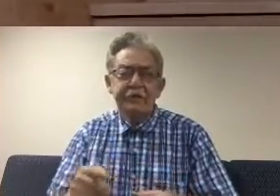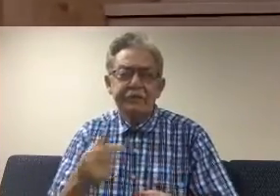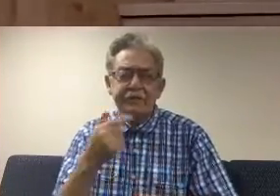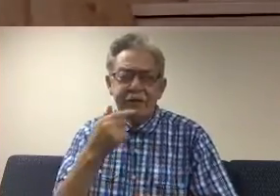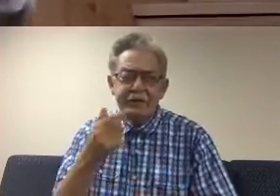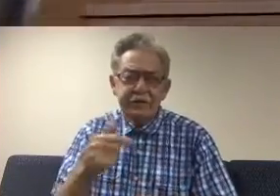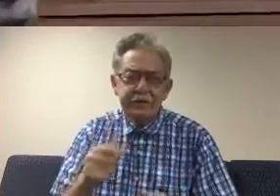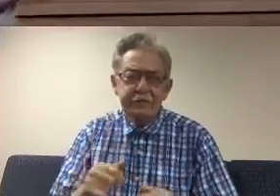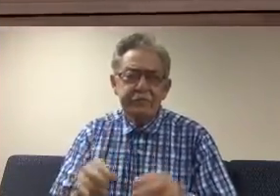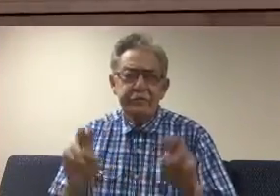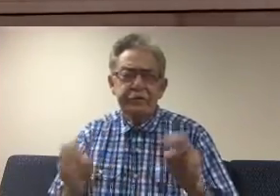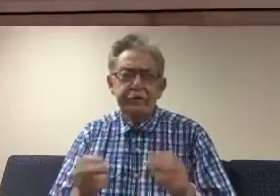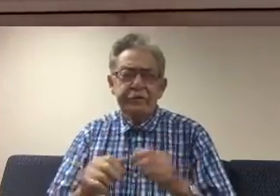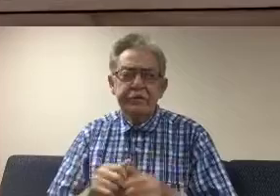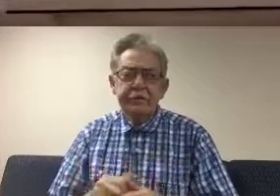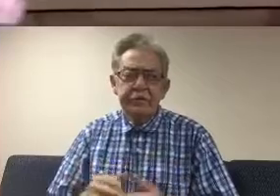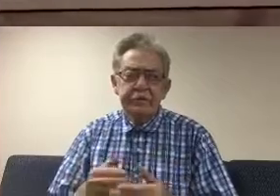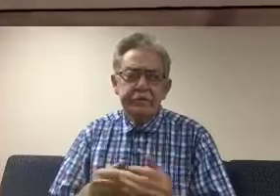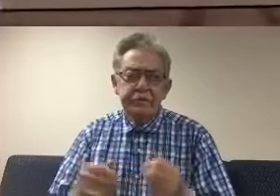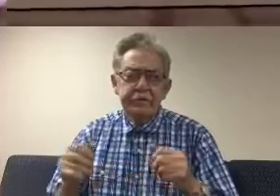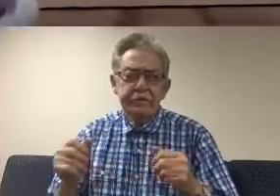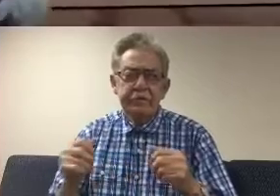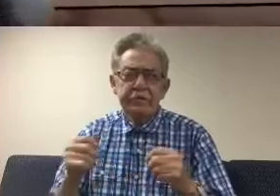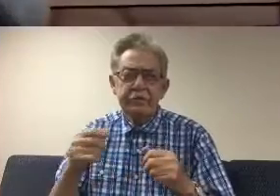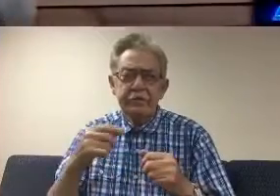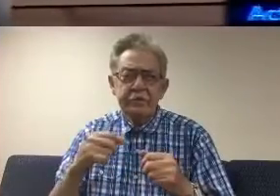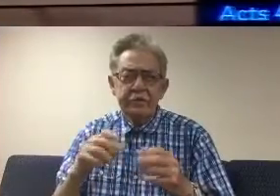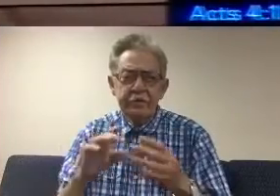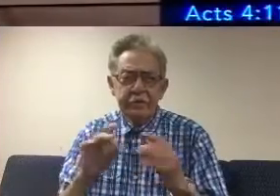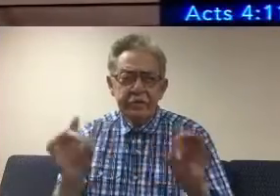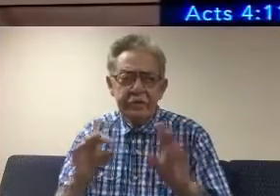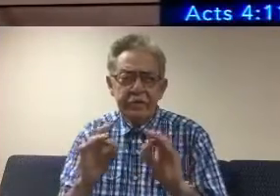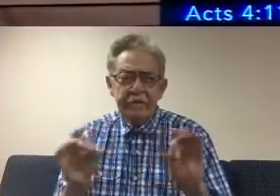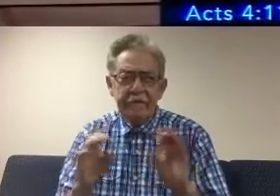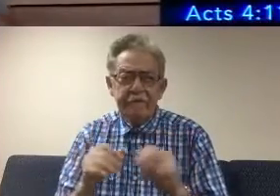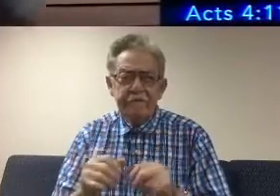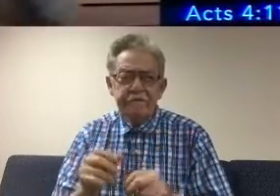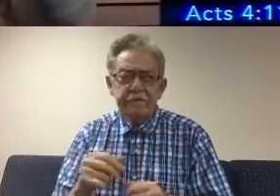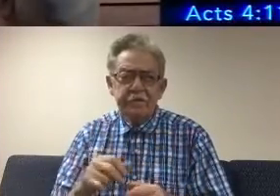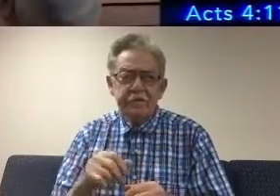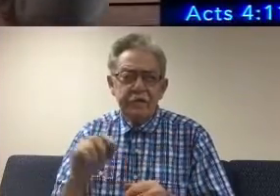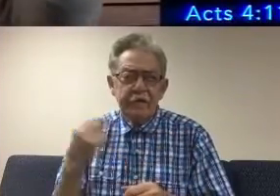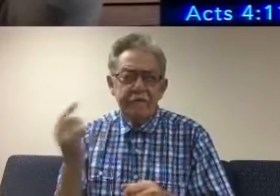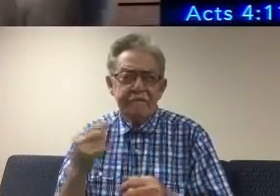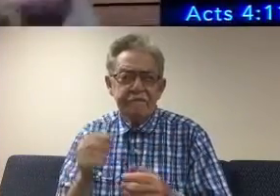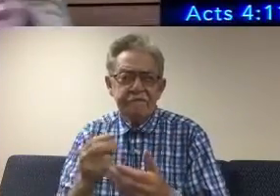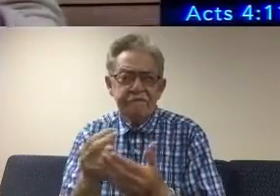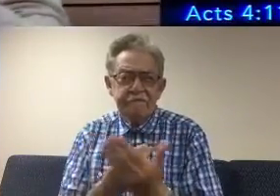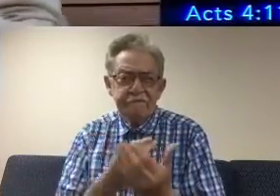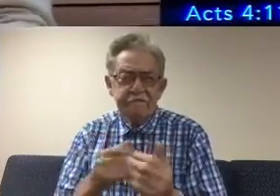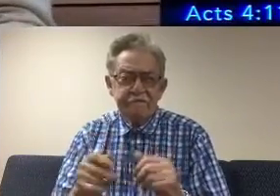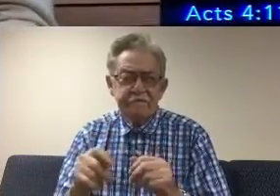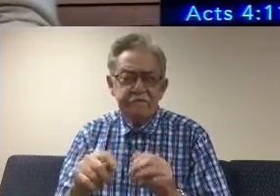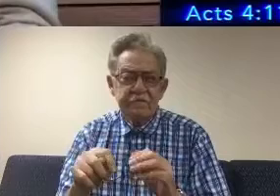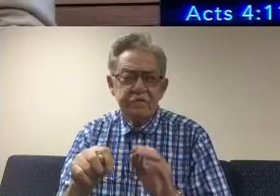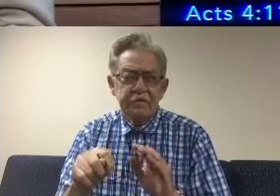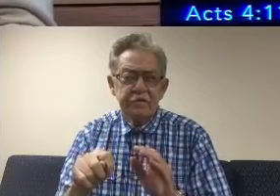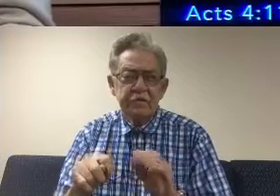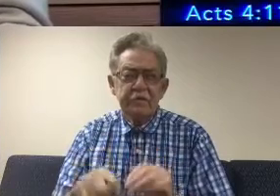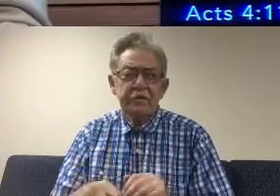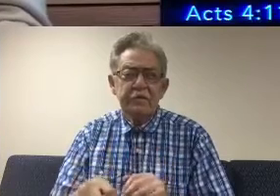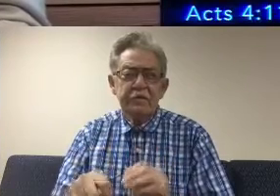most politically incorrect sentences in not only the New Testament, but in the history of